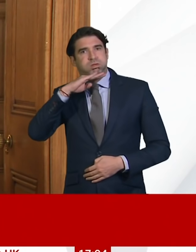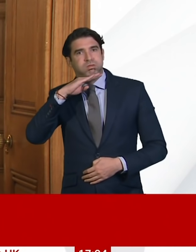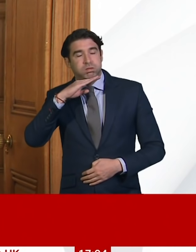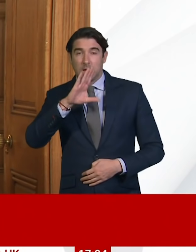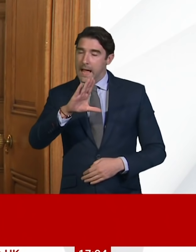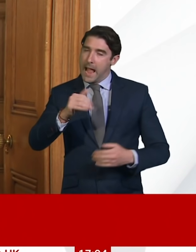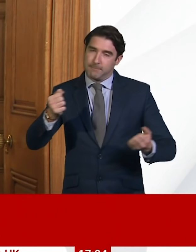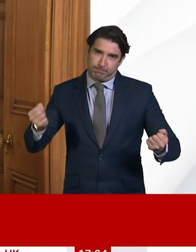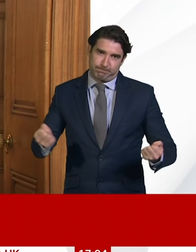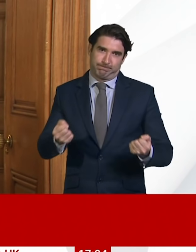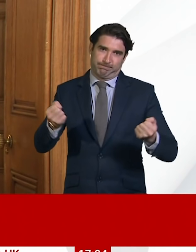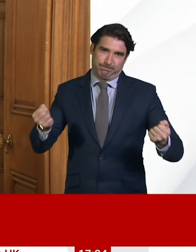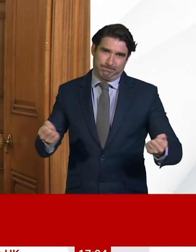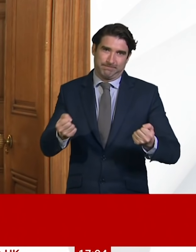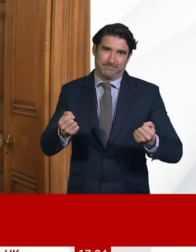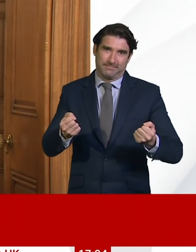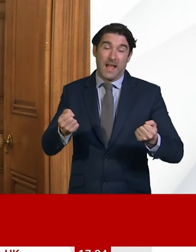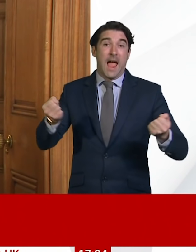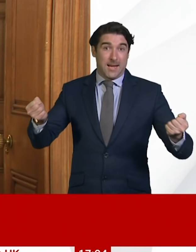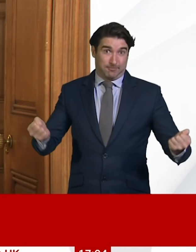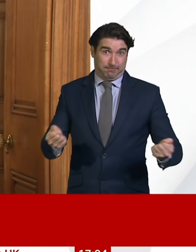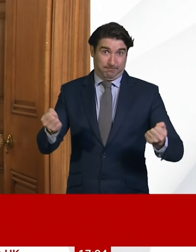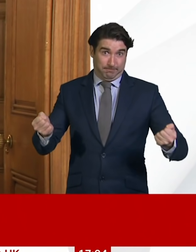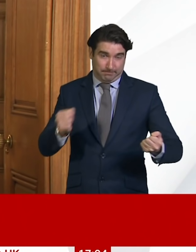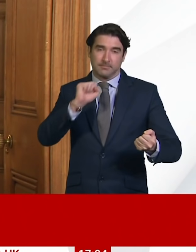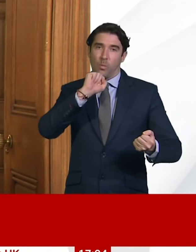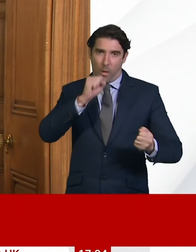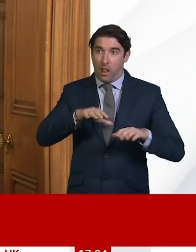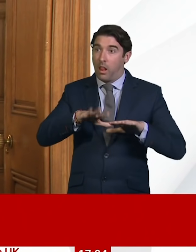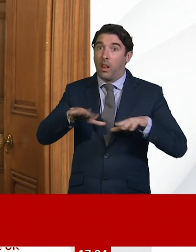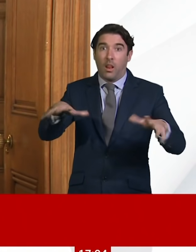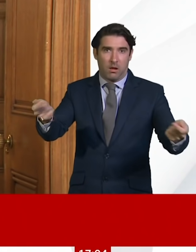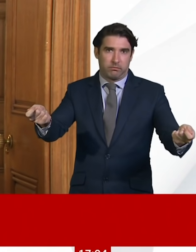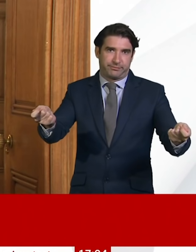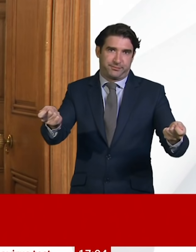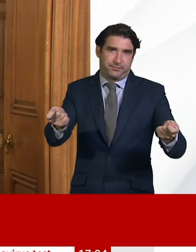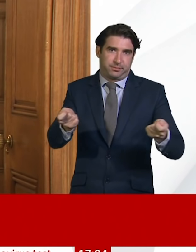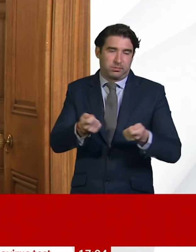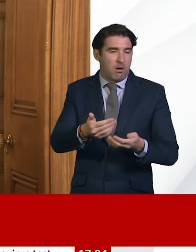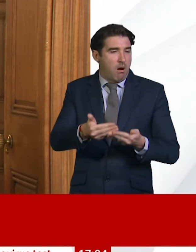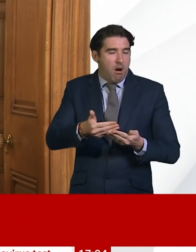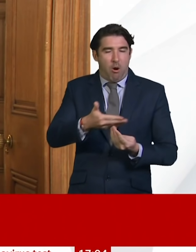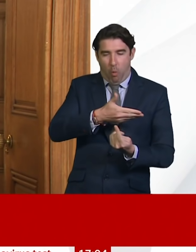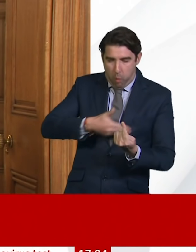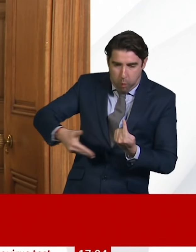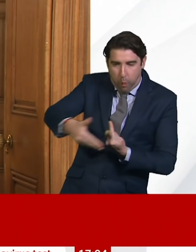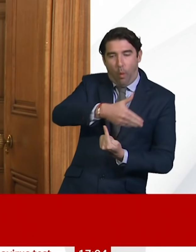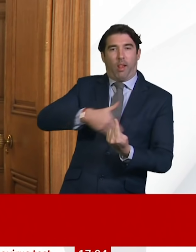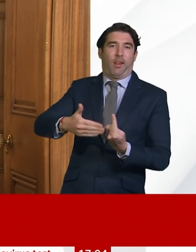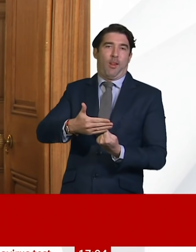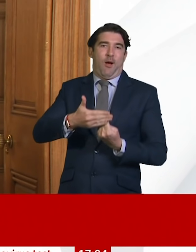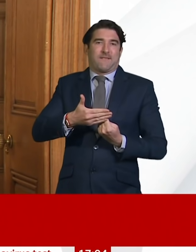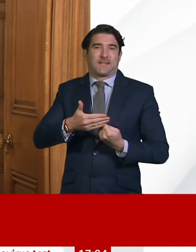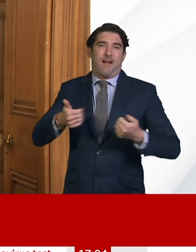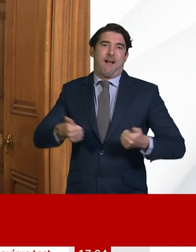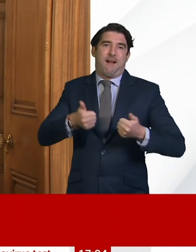common sense and willingness to make sacrifices for the safety of others. At this critical moment, when I know